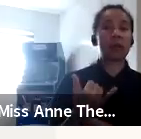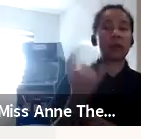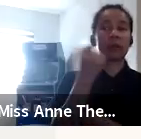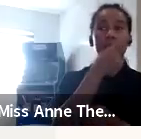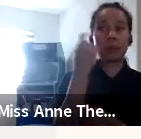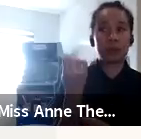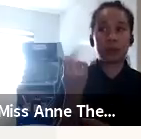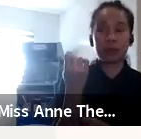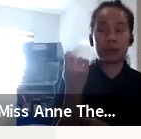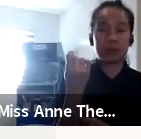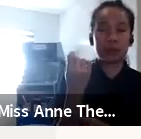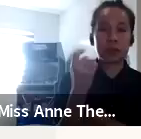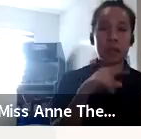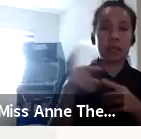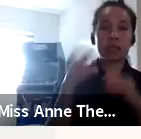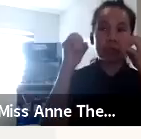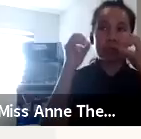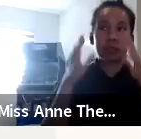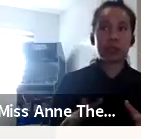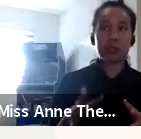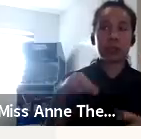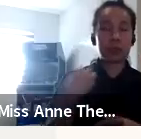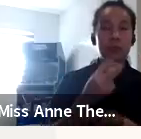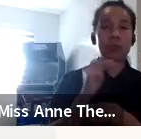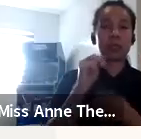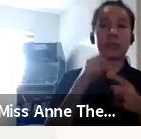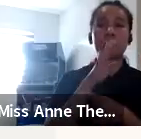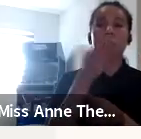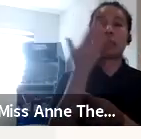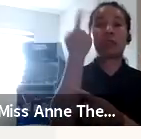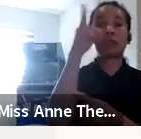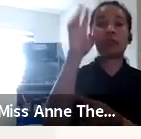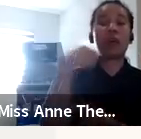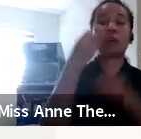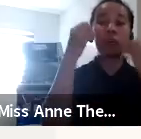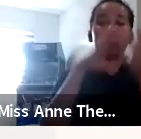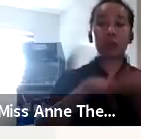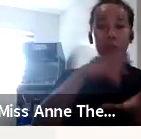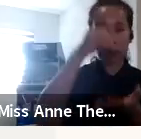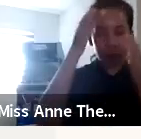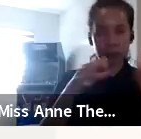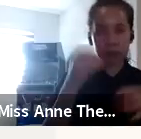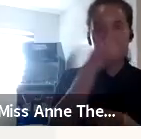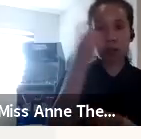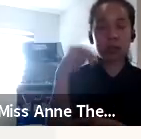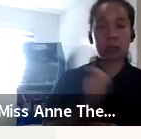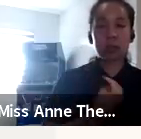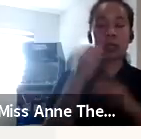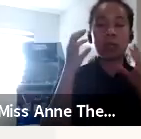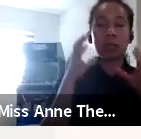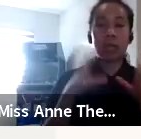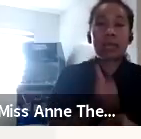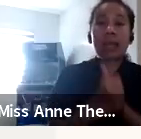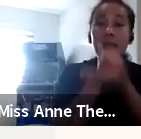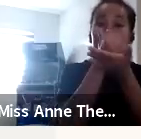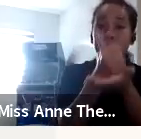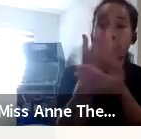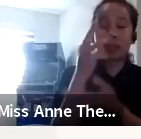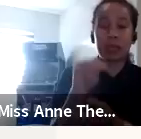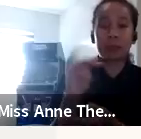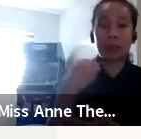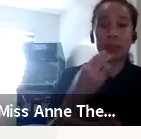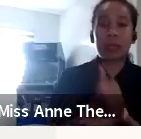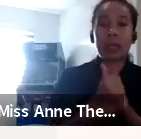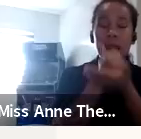Because as teachers, we need to be there for our learners because we can help them. We can help